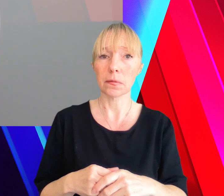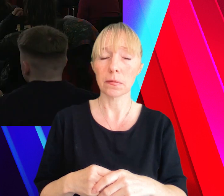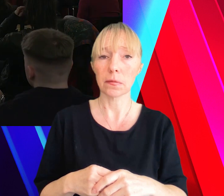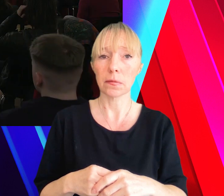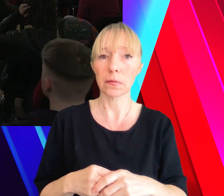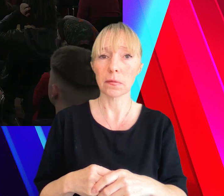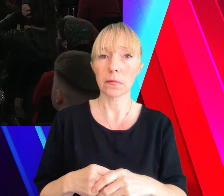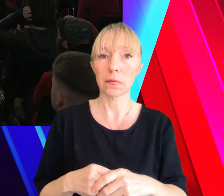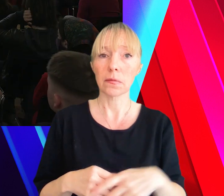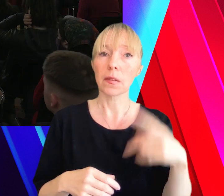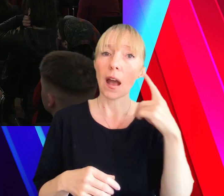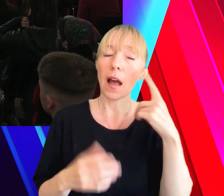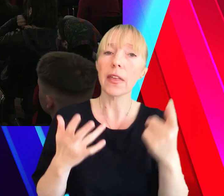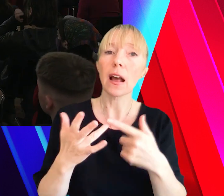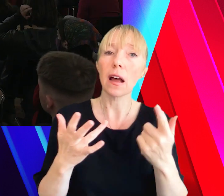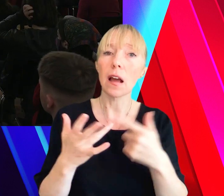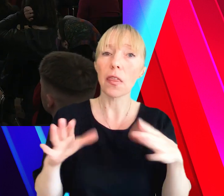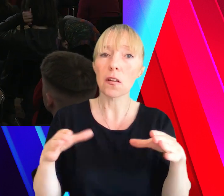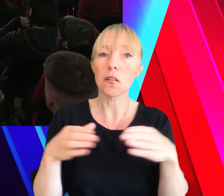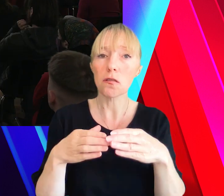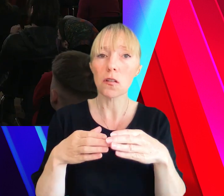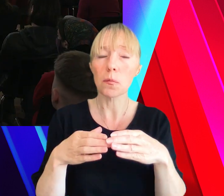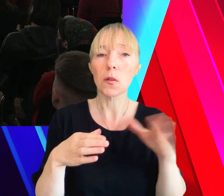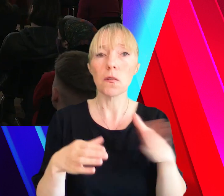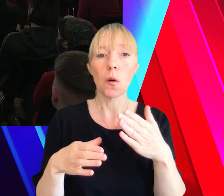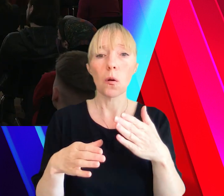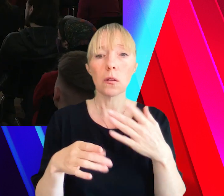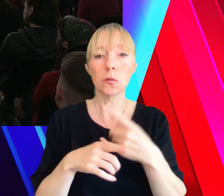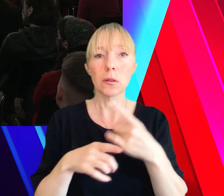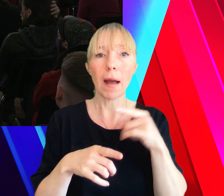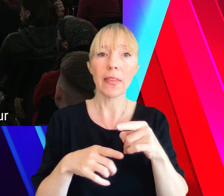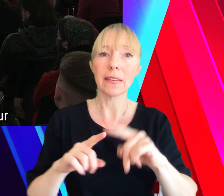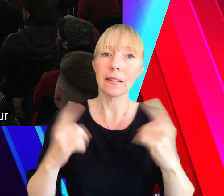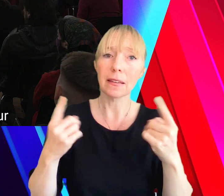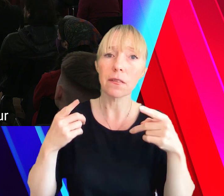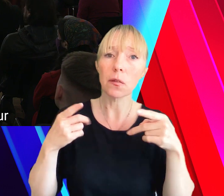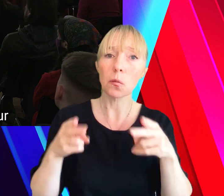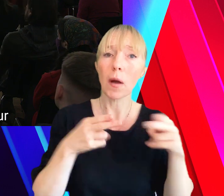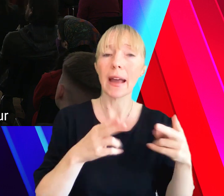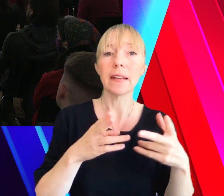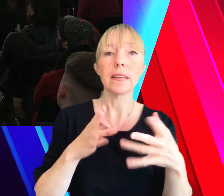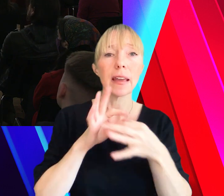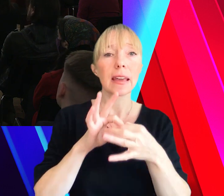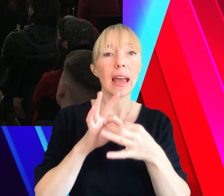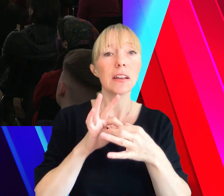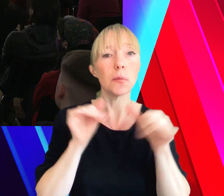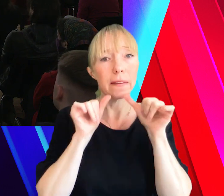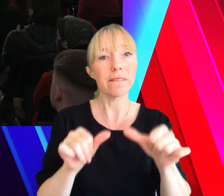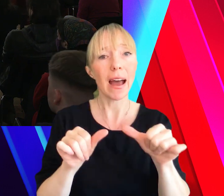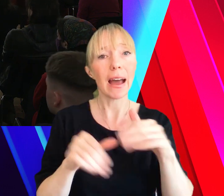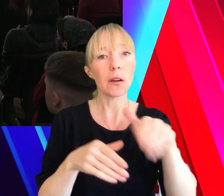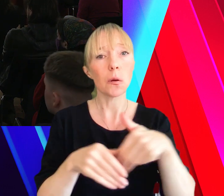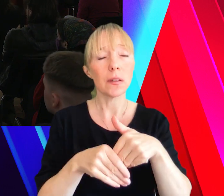of. And I think another sort of group, you've all kind of talked about this in your own different ways that